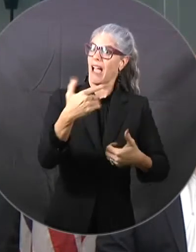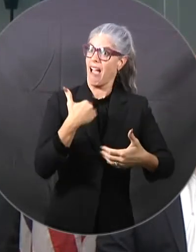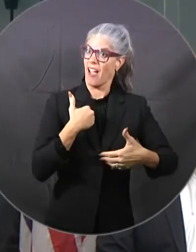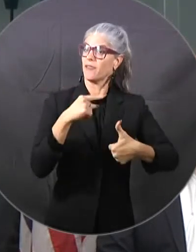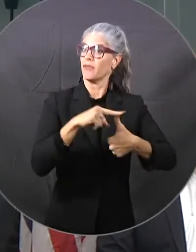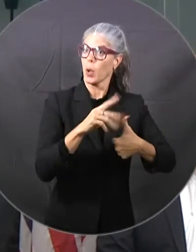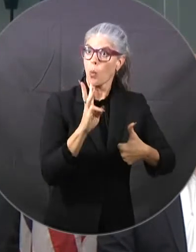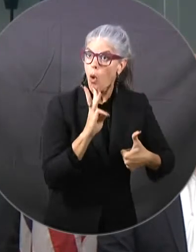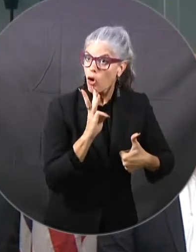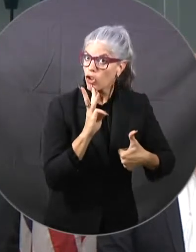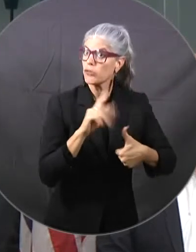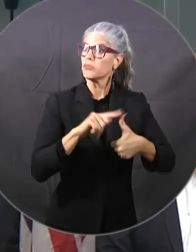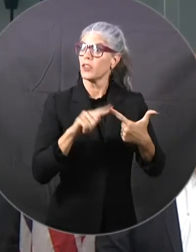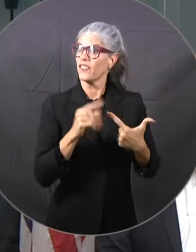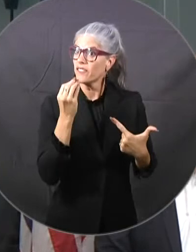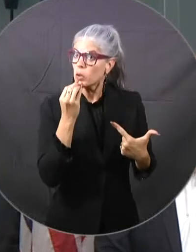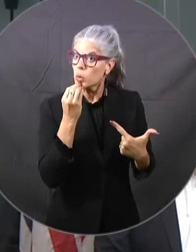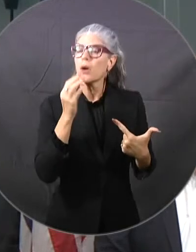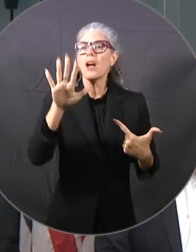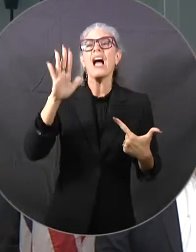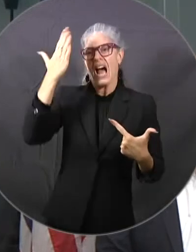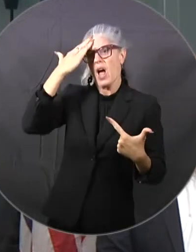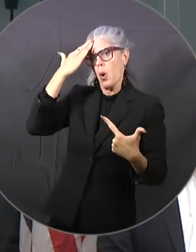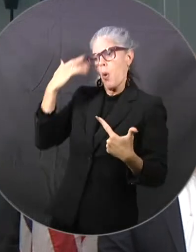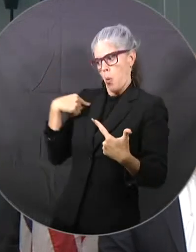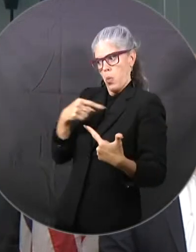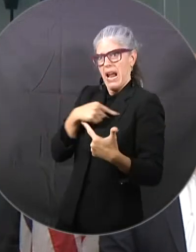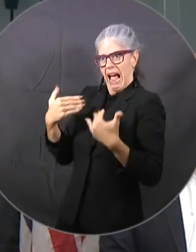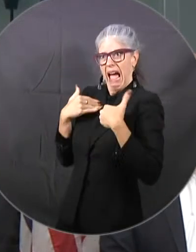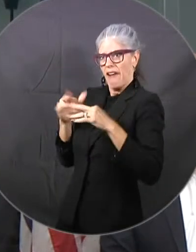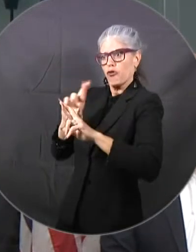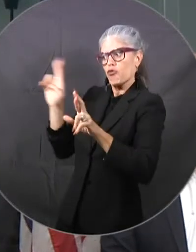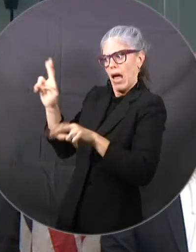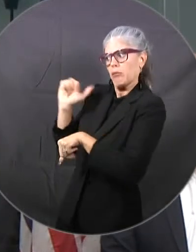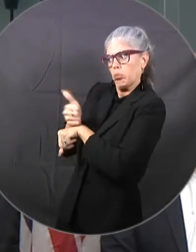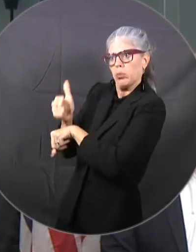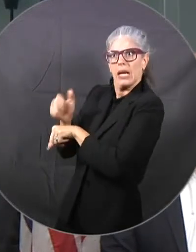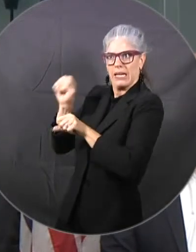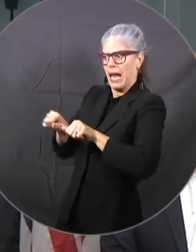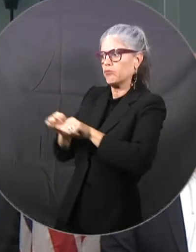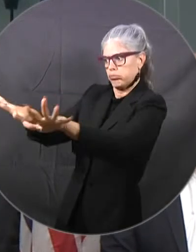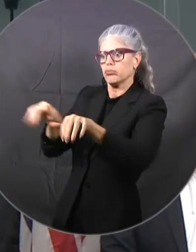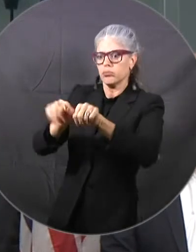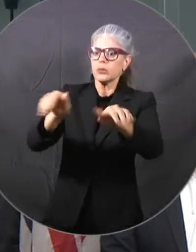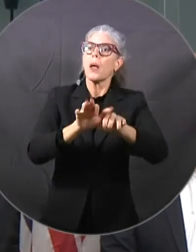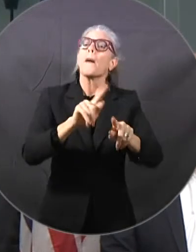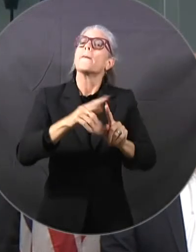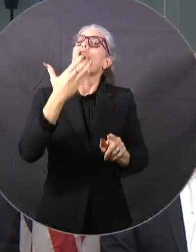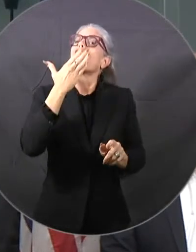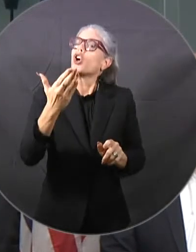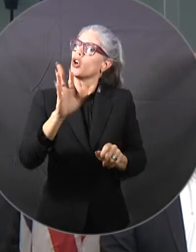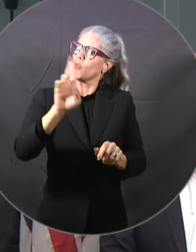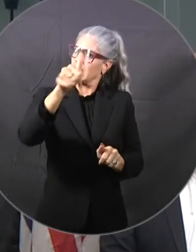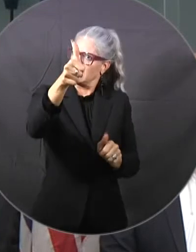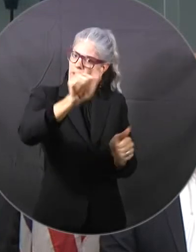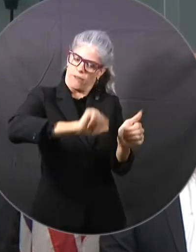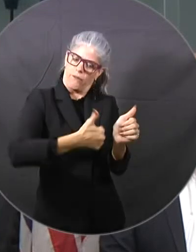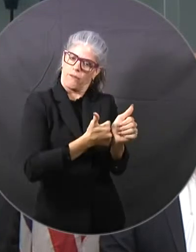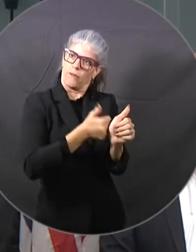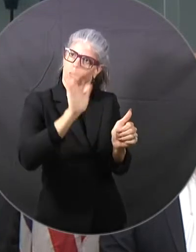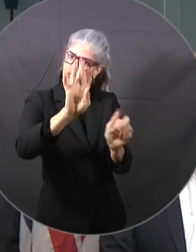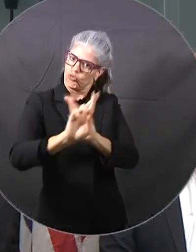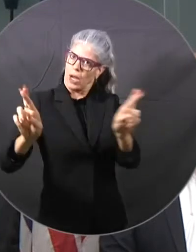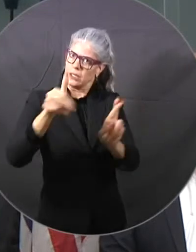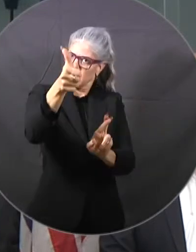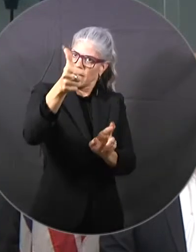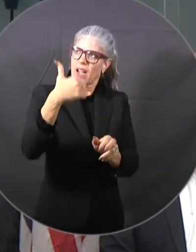brought in, but initially that should be something that you're preparing for, so please do that. There are currently 12 shelters